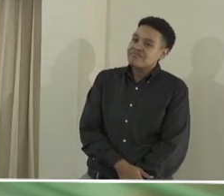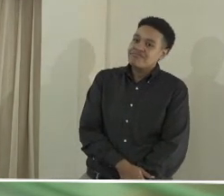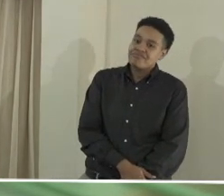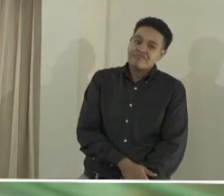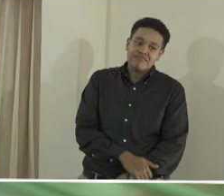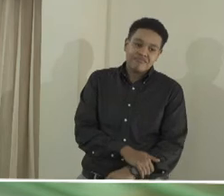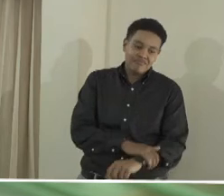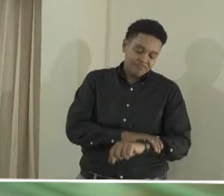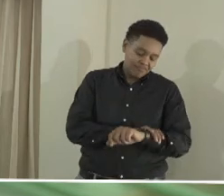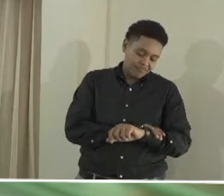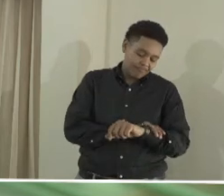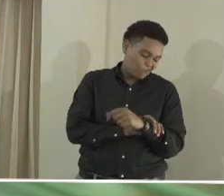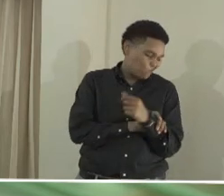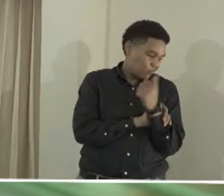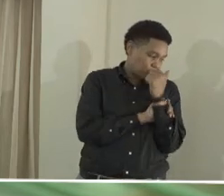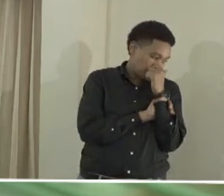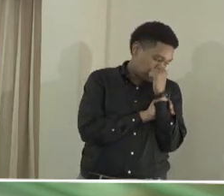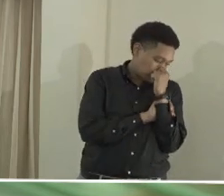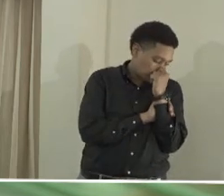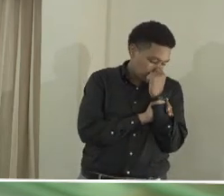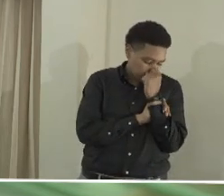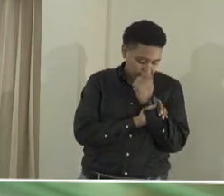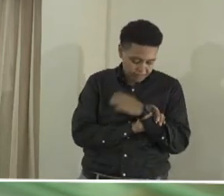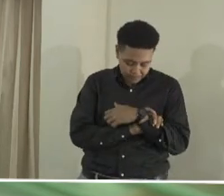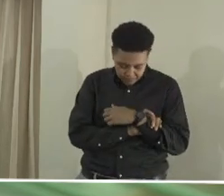of the scripture